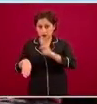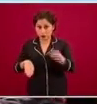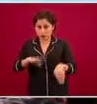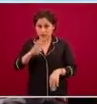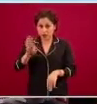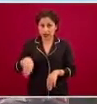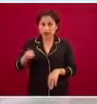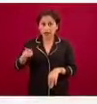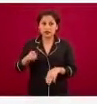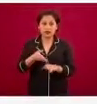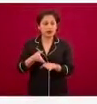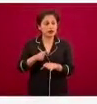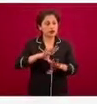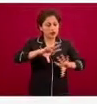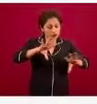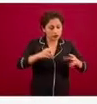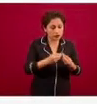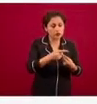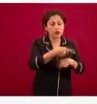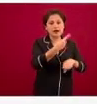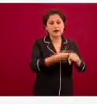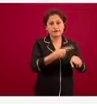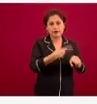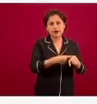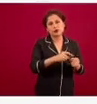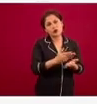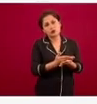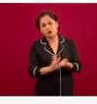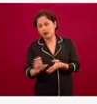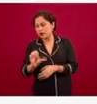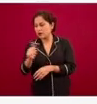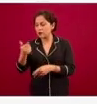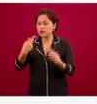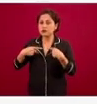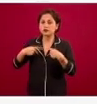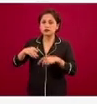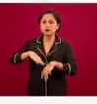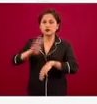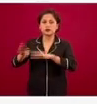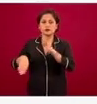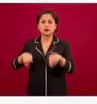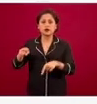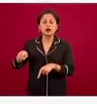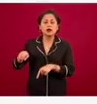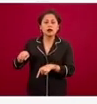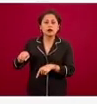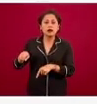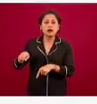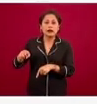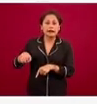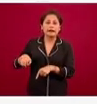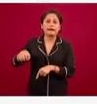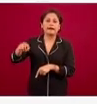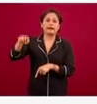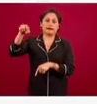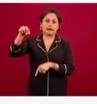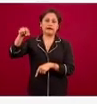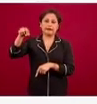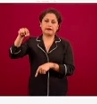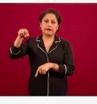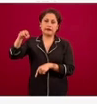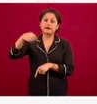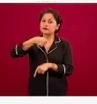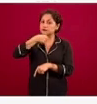And this is a different statistic because we can see a quite visible overrepresentation